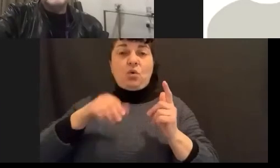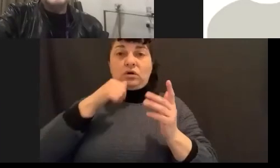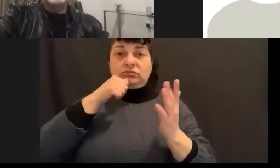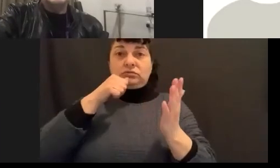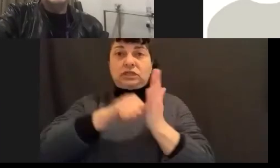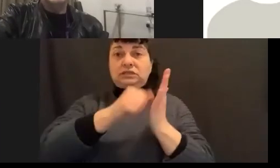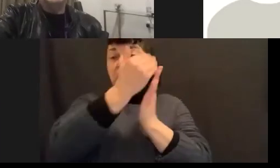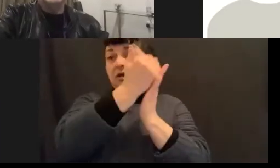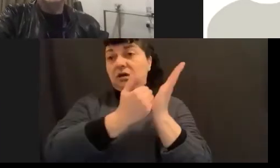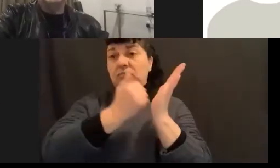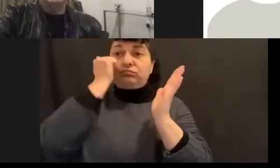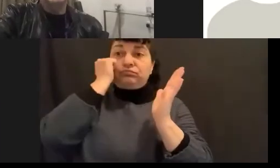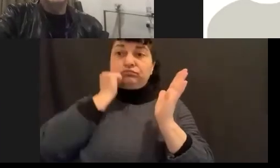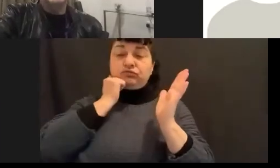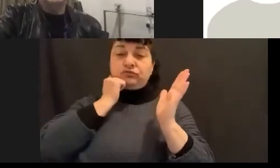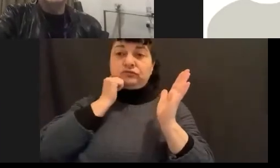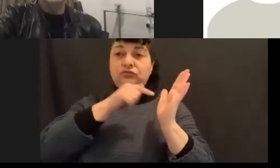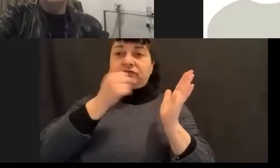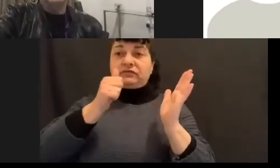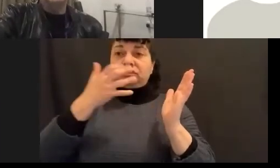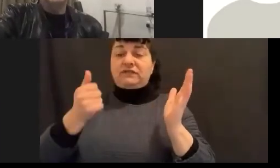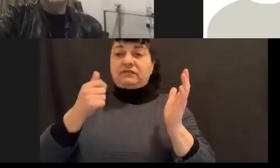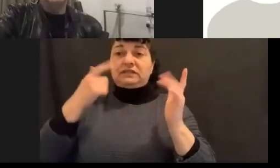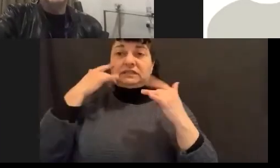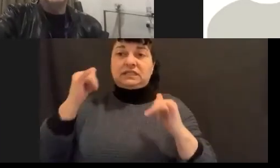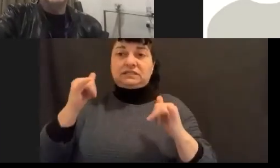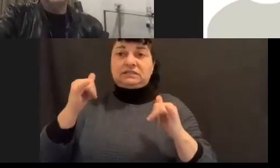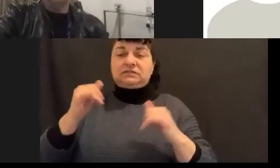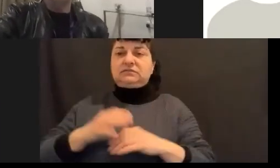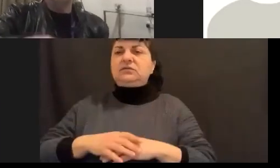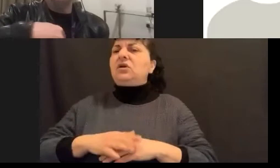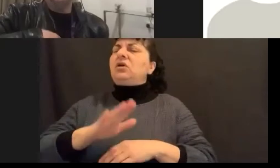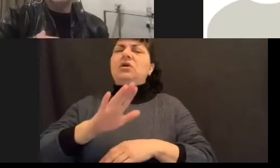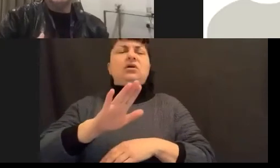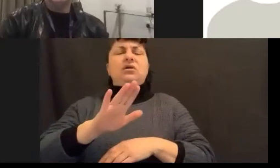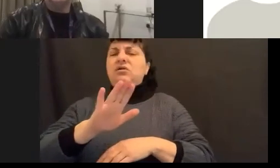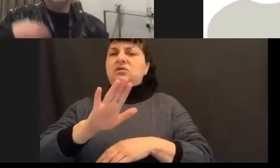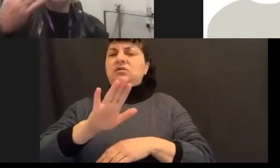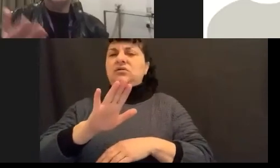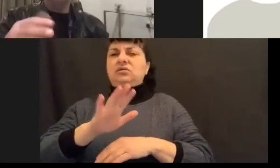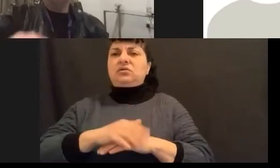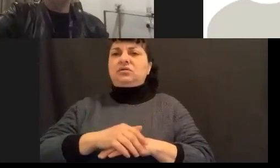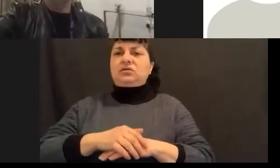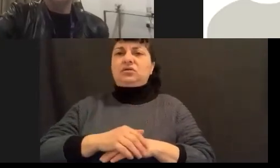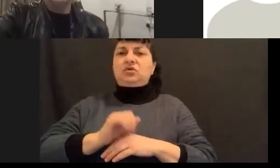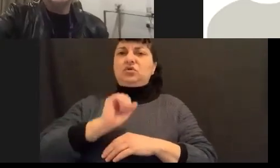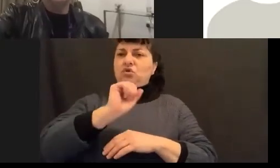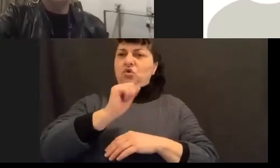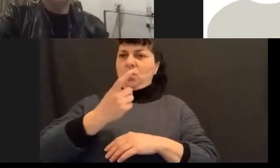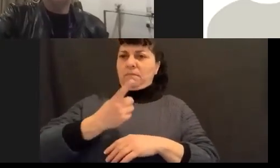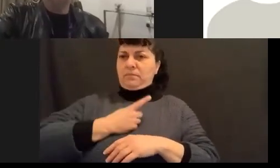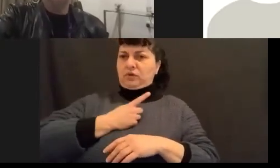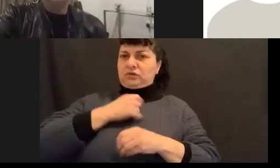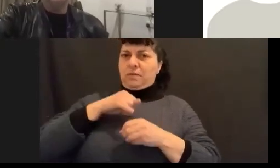or Paul, but there's no legal it's not enforceable that you reveal your personal medical information